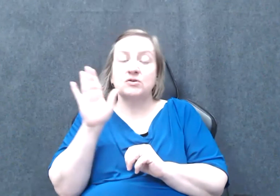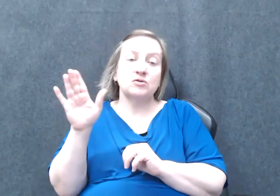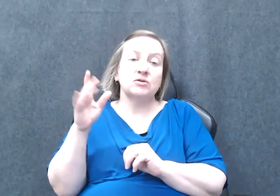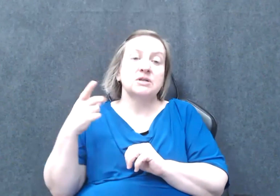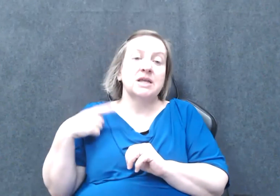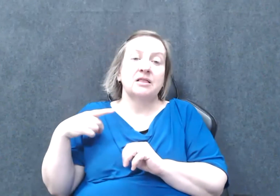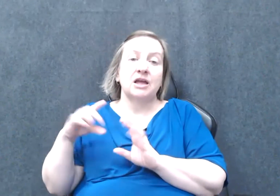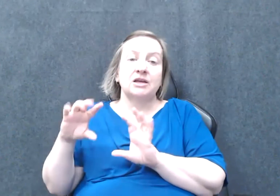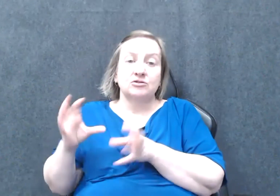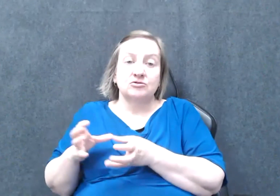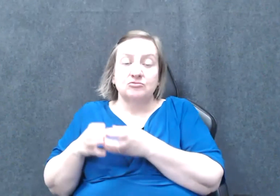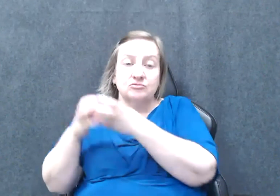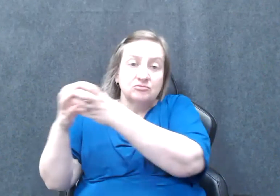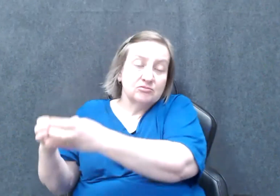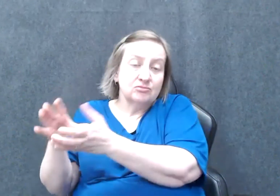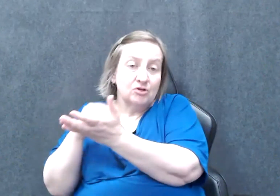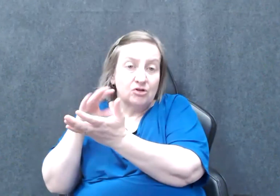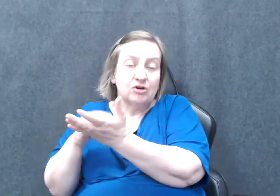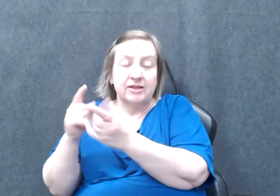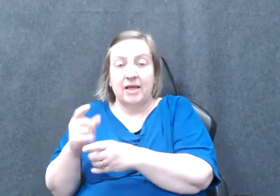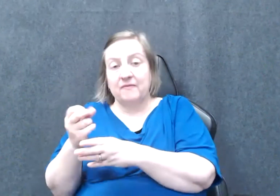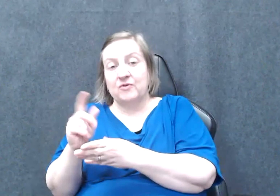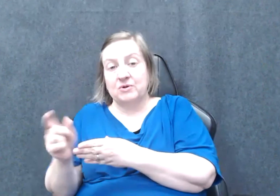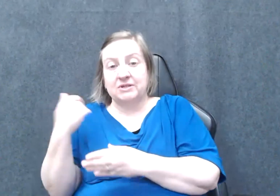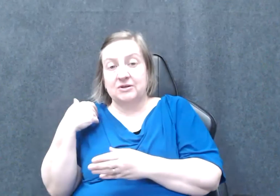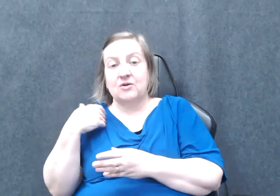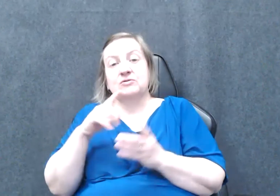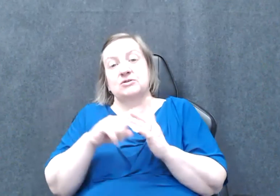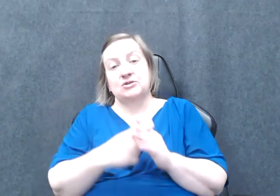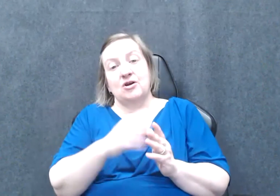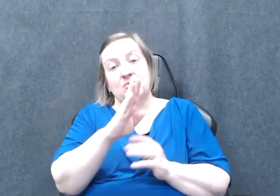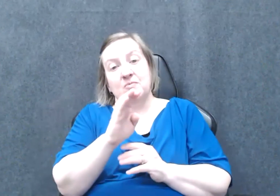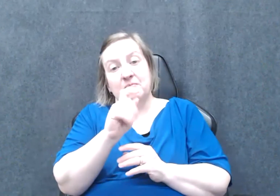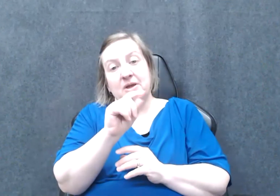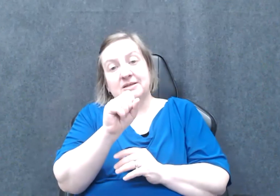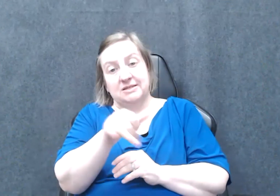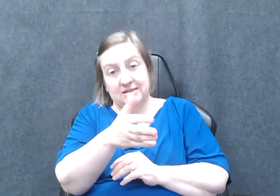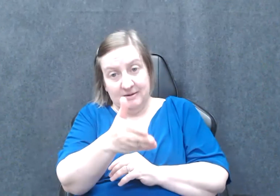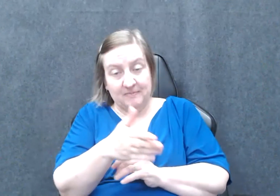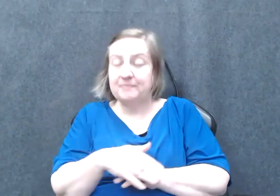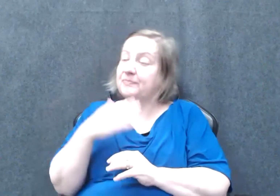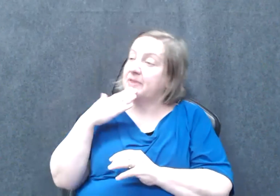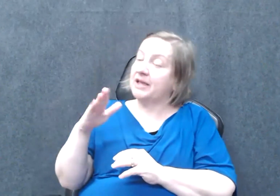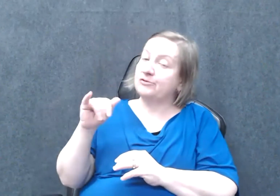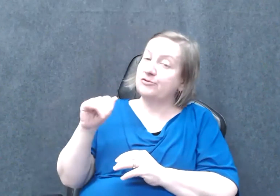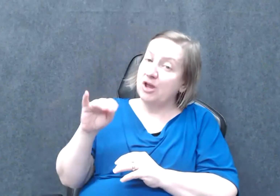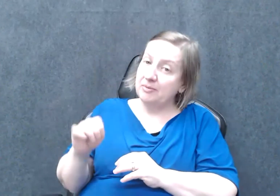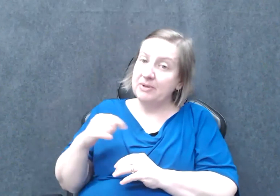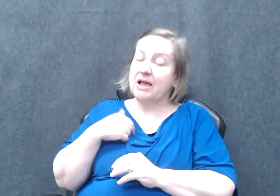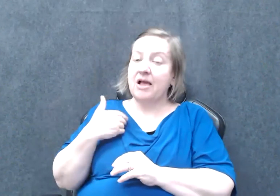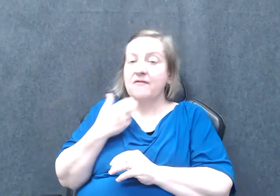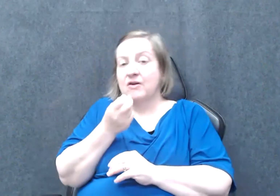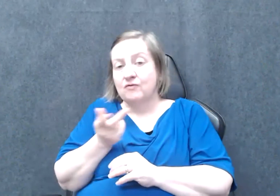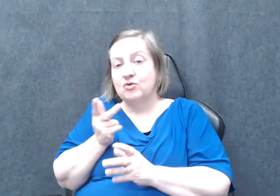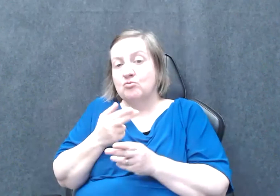trip to learning trip that happened a couple of weeks ago. So let's start with Betsy. Thank you, Jamie. I have just a couple